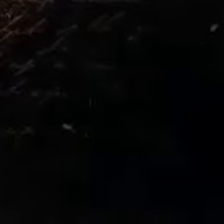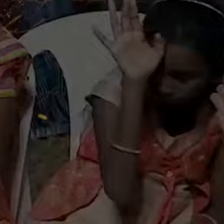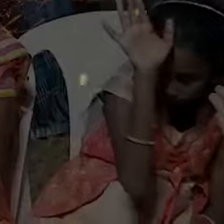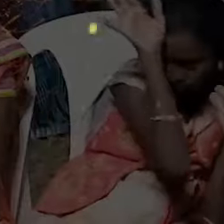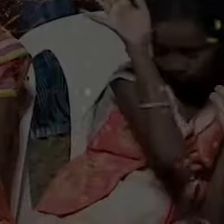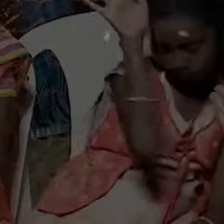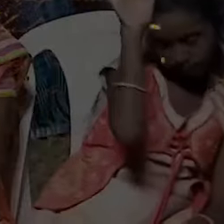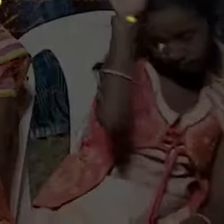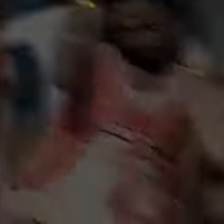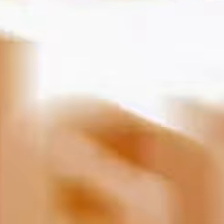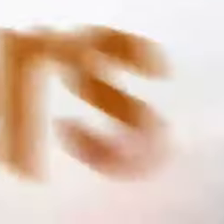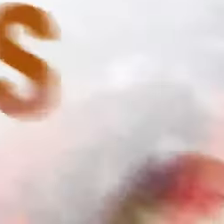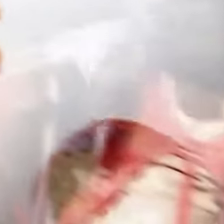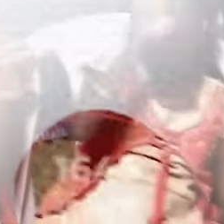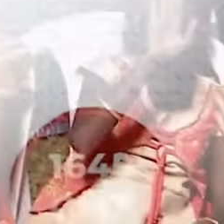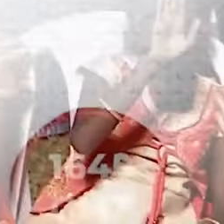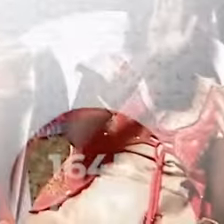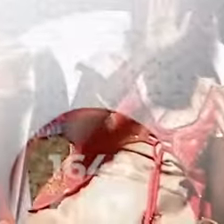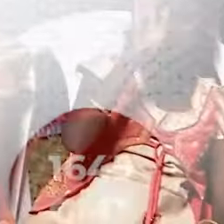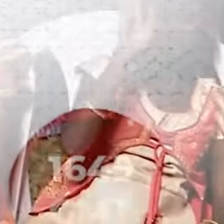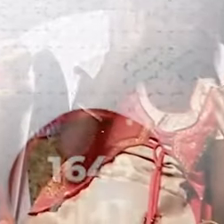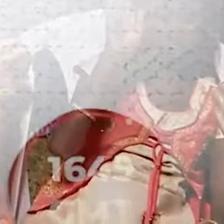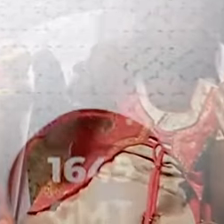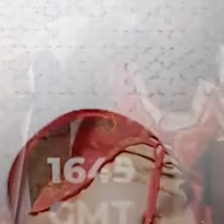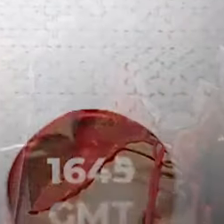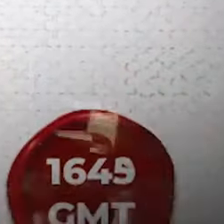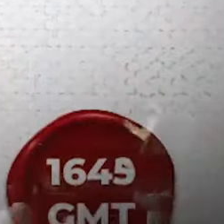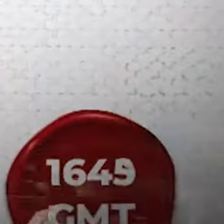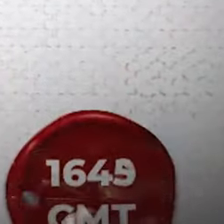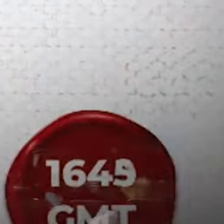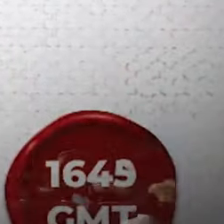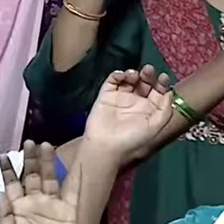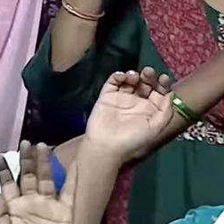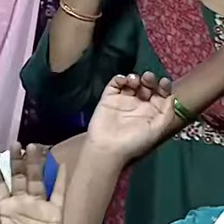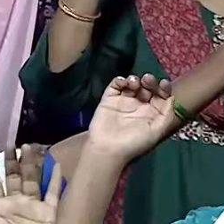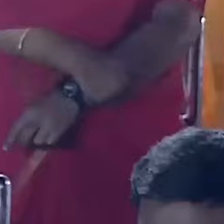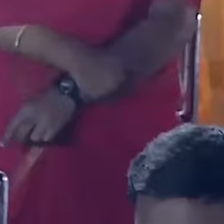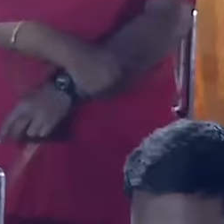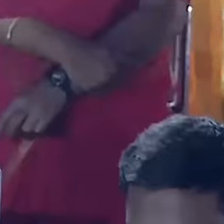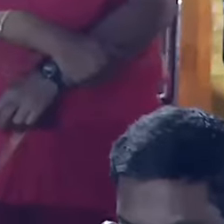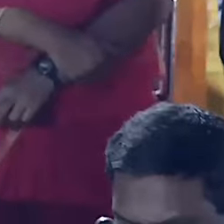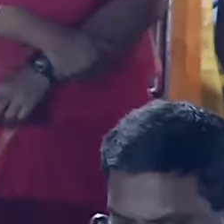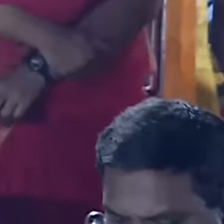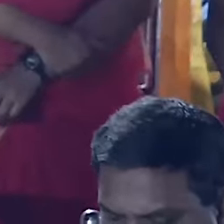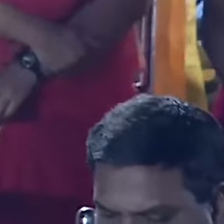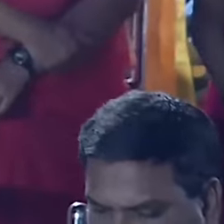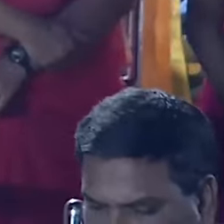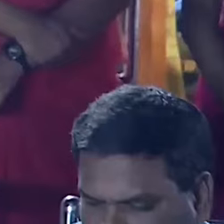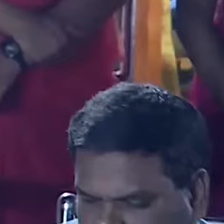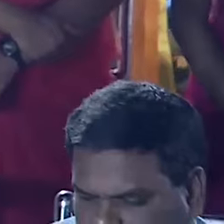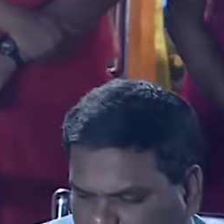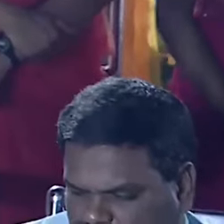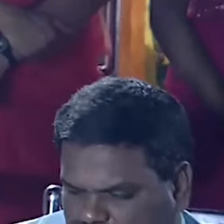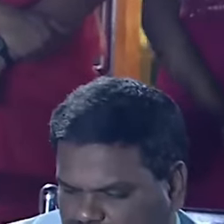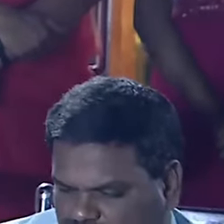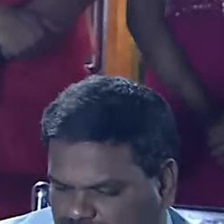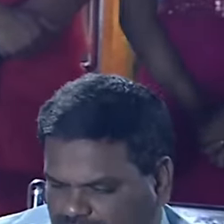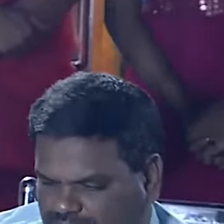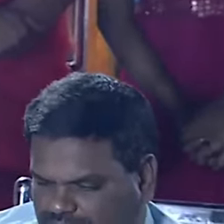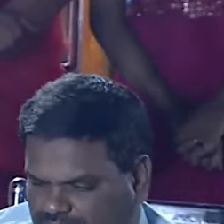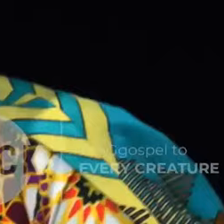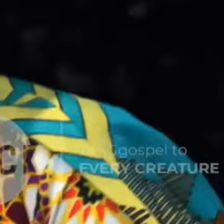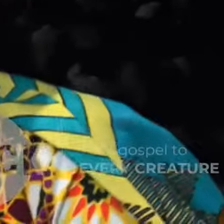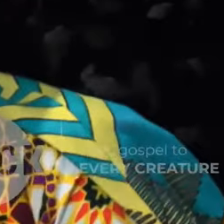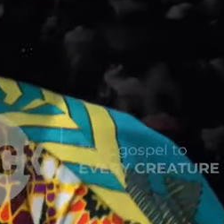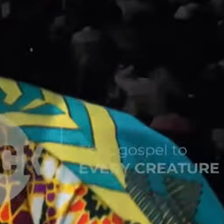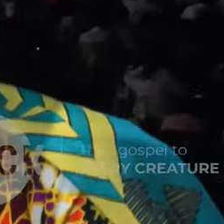this 2024 season for a night of supernatural wonders. Come, bask in abundance in the